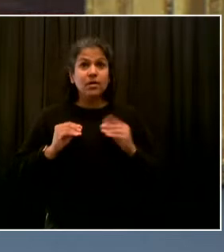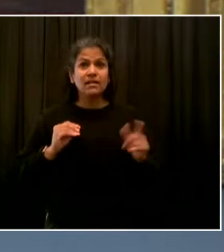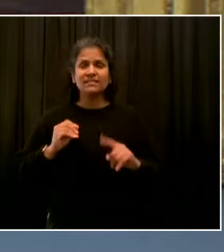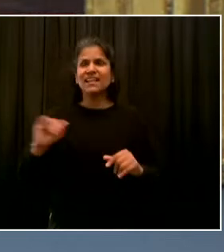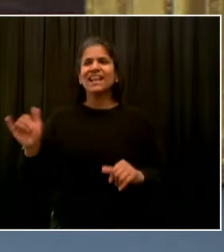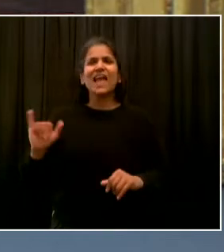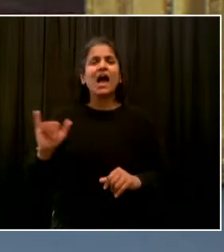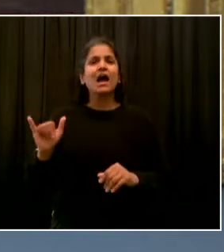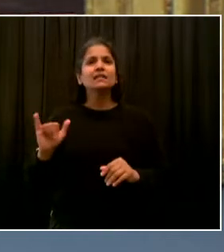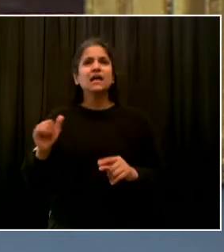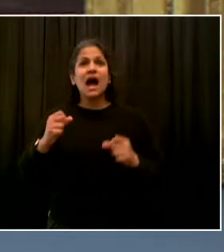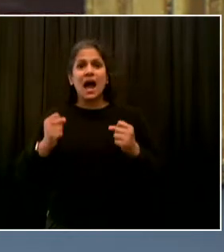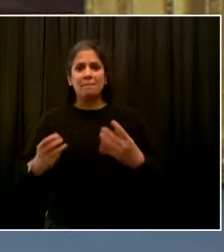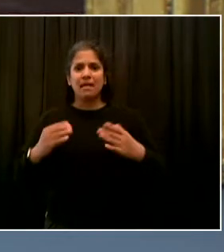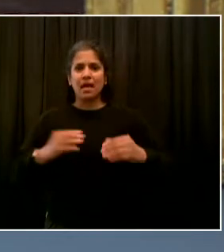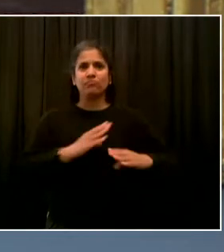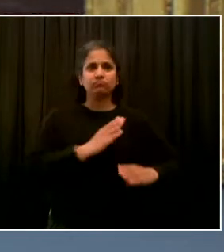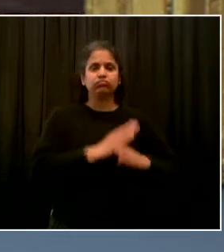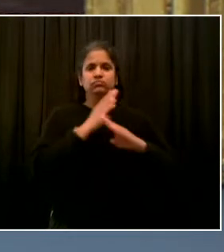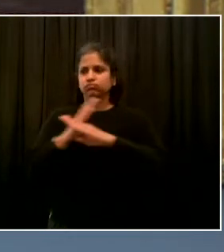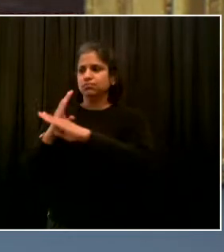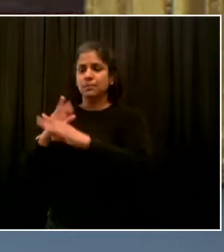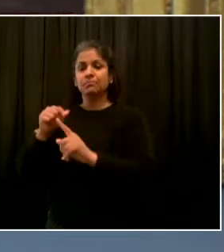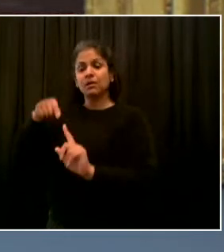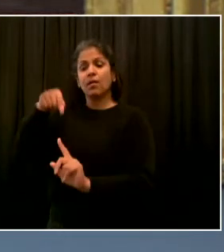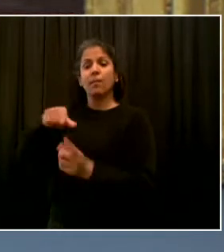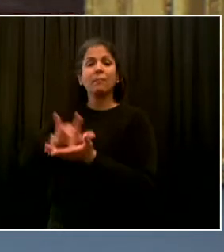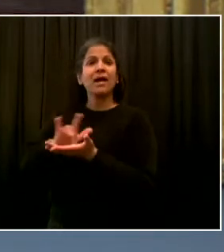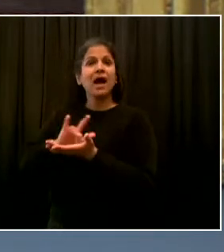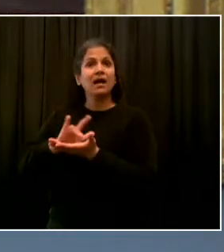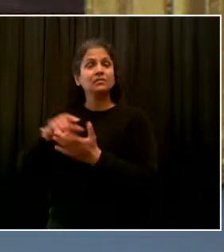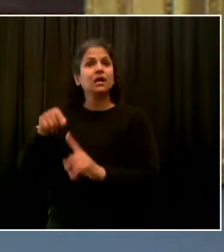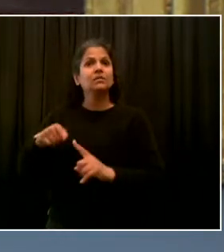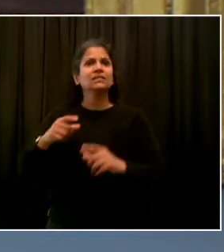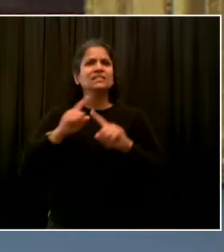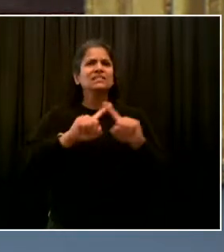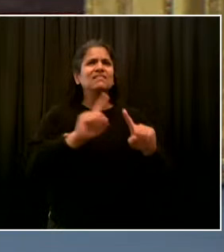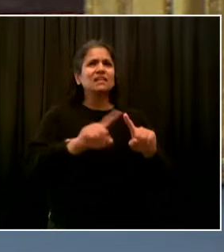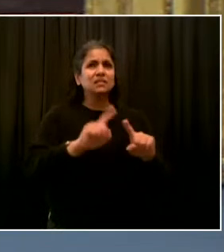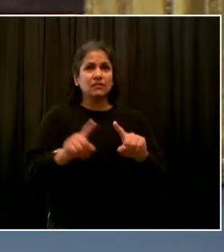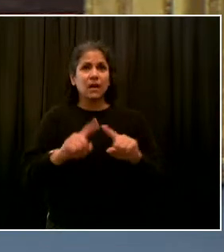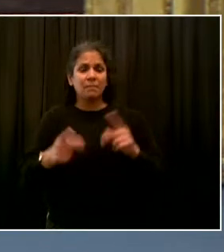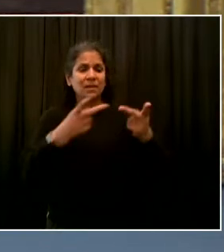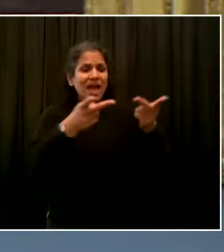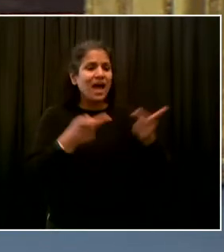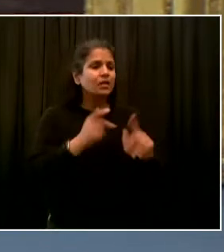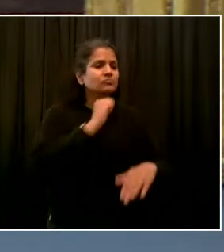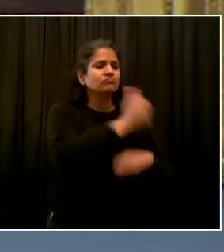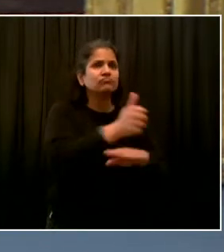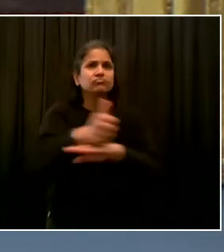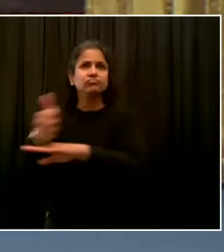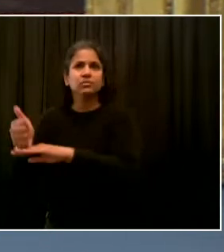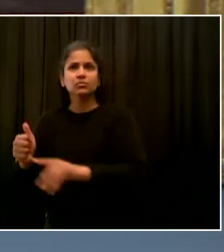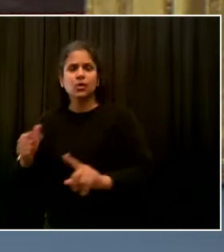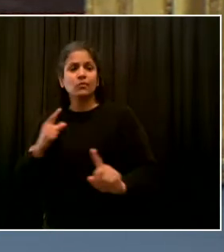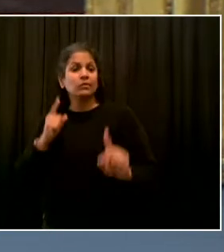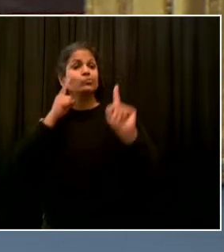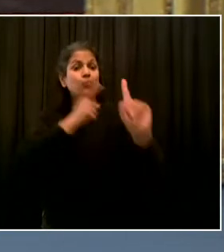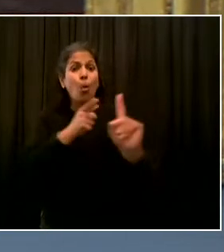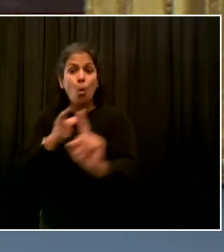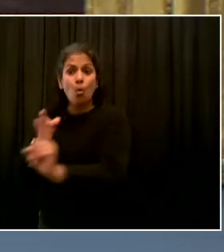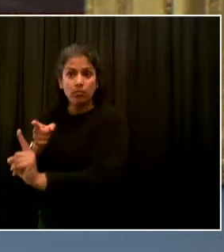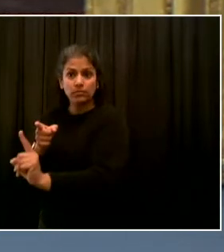preventive medicine is important and how food plays a major role in that. We did the Meatless Mondays in the hospitals and